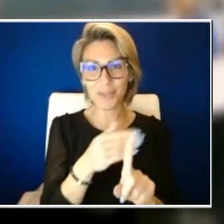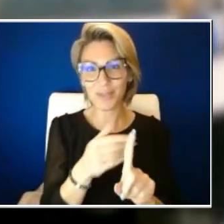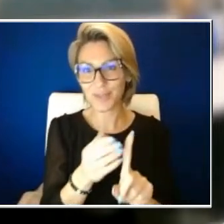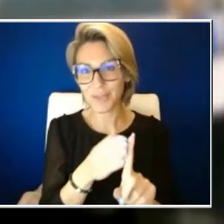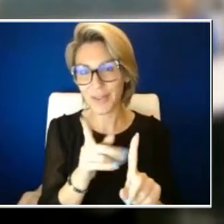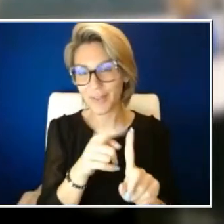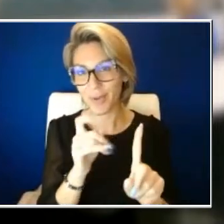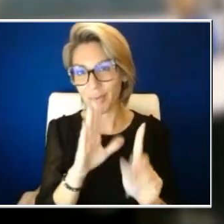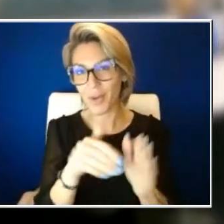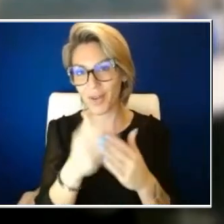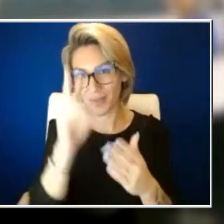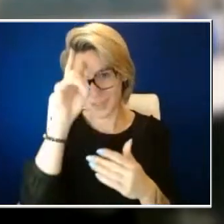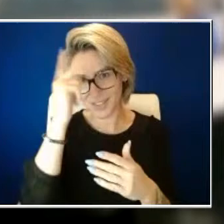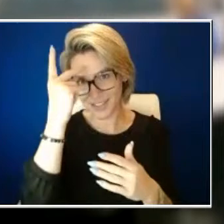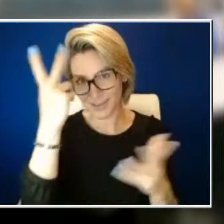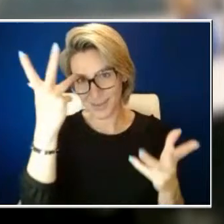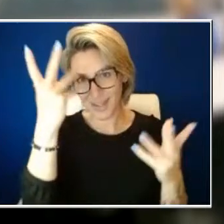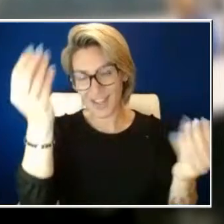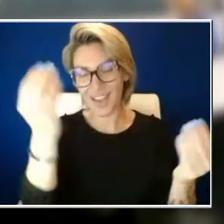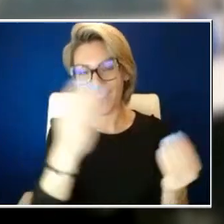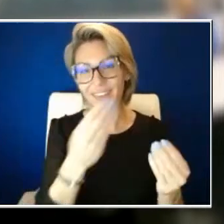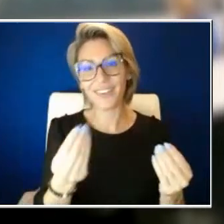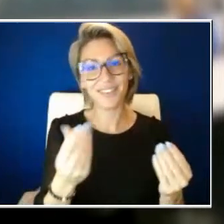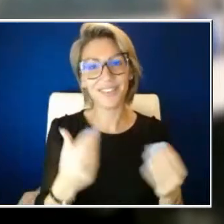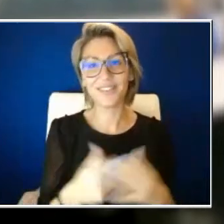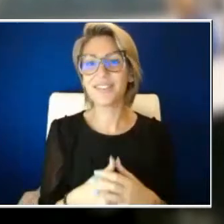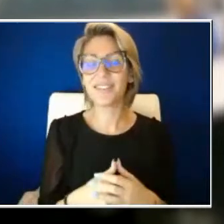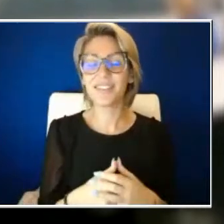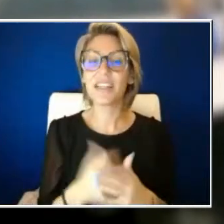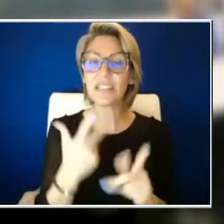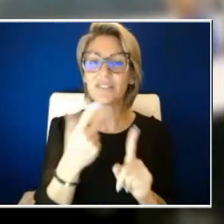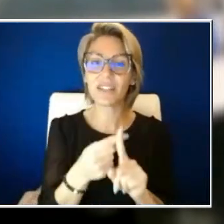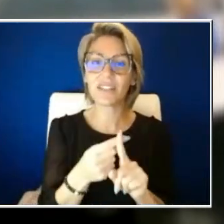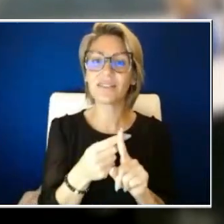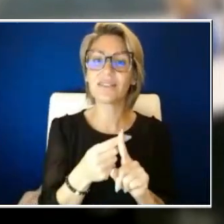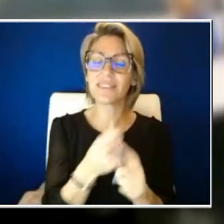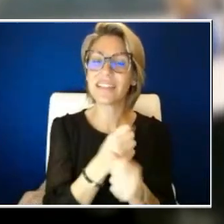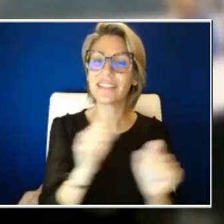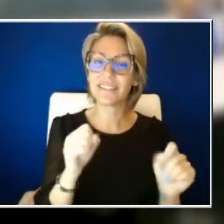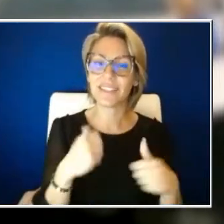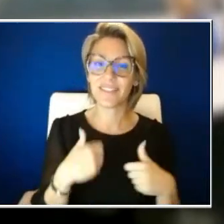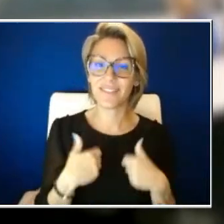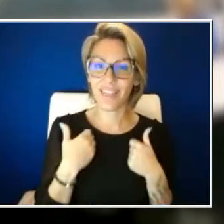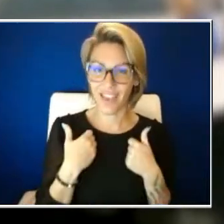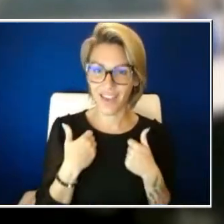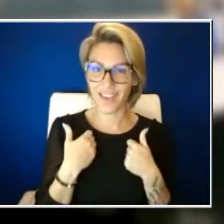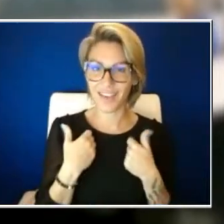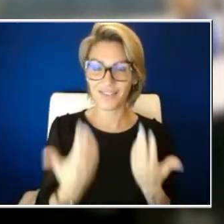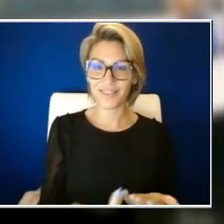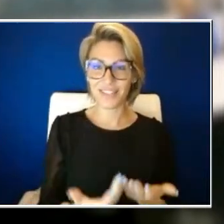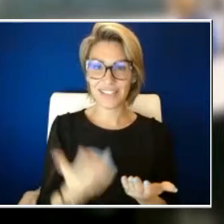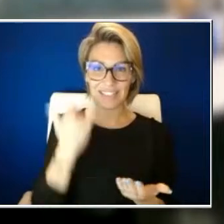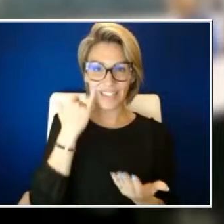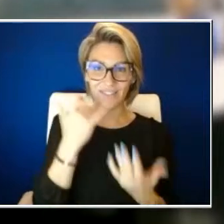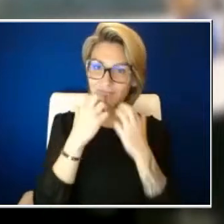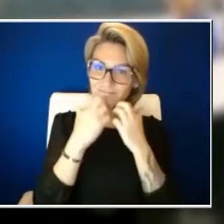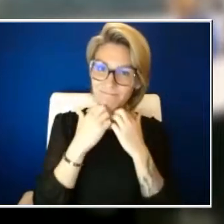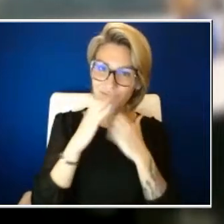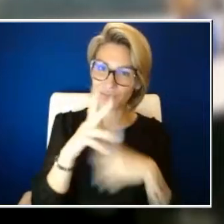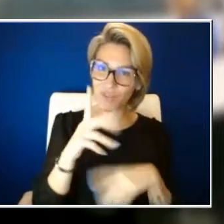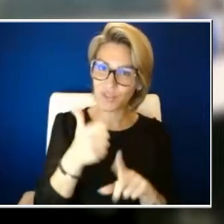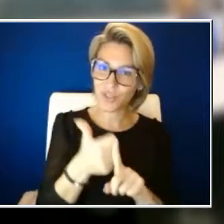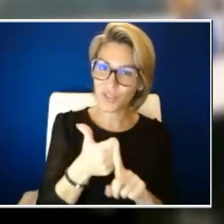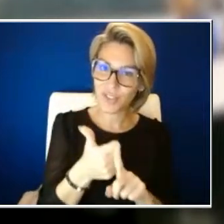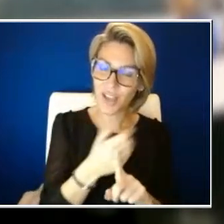the misinformation and the stuff out there. Vaccinations save lives. If you care about yourself, your family,